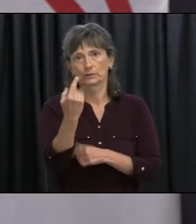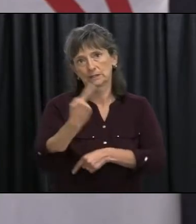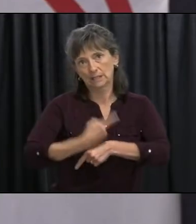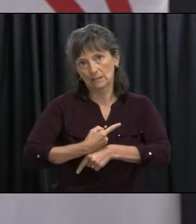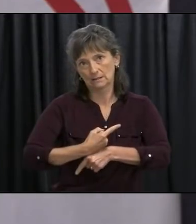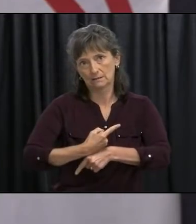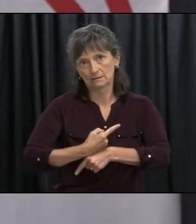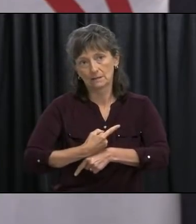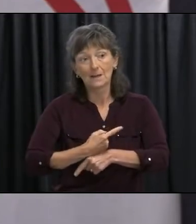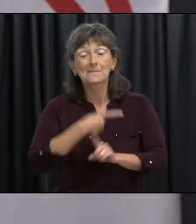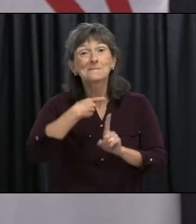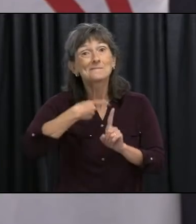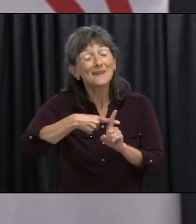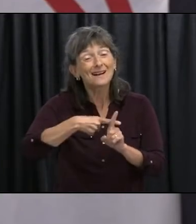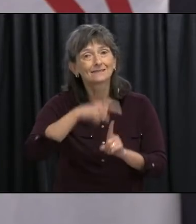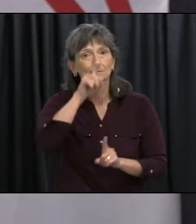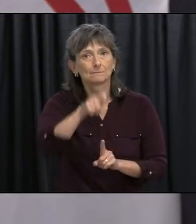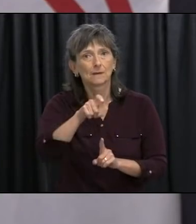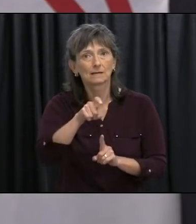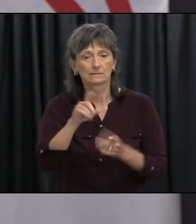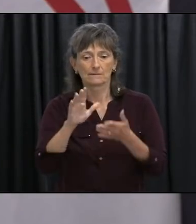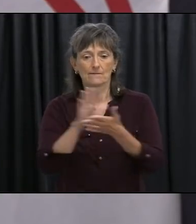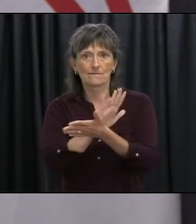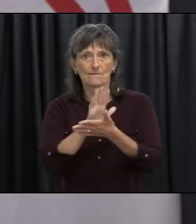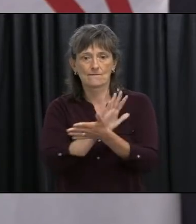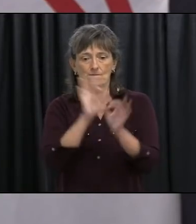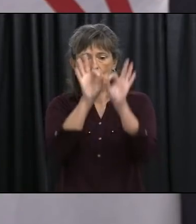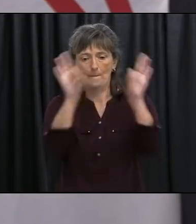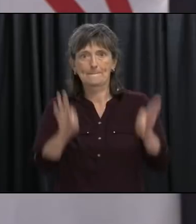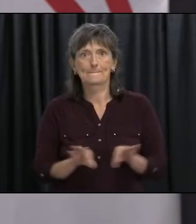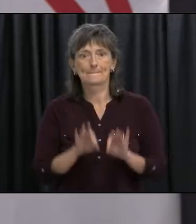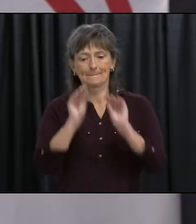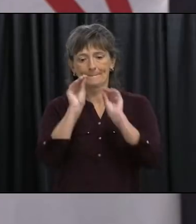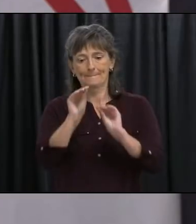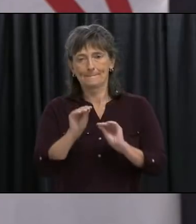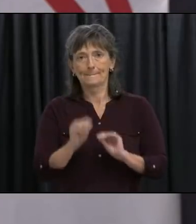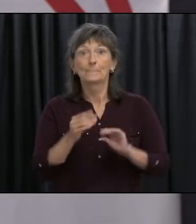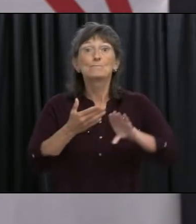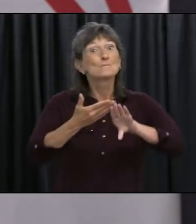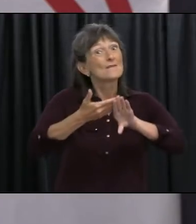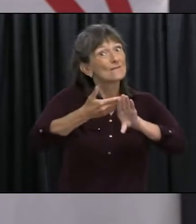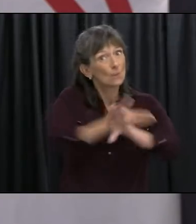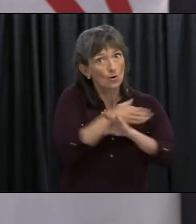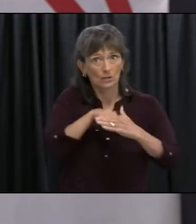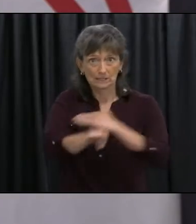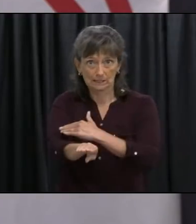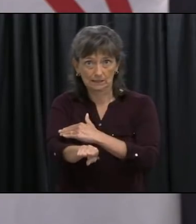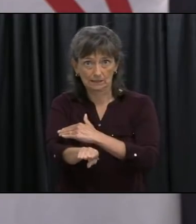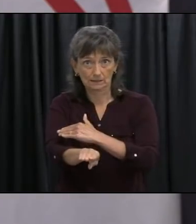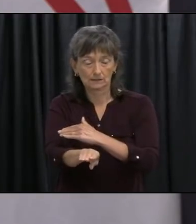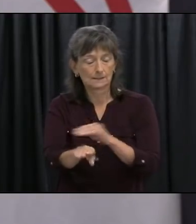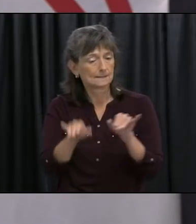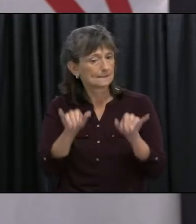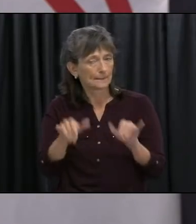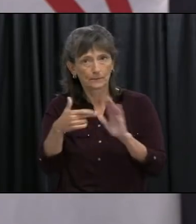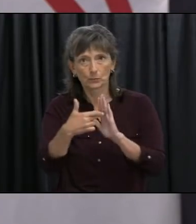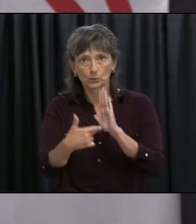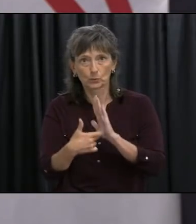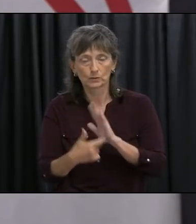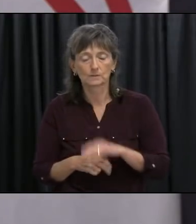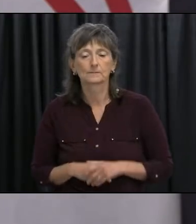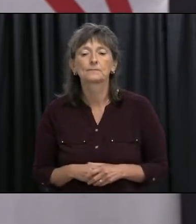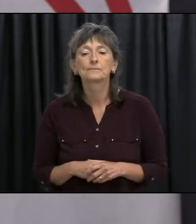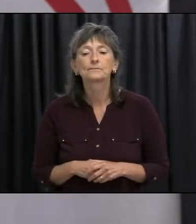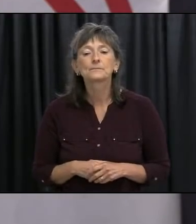exemption order that would need to be completed before entering our province. So these restrictions remain in place. July 17th